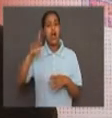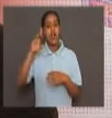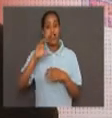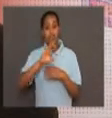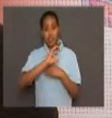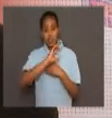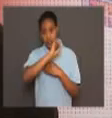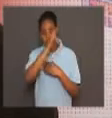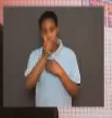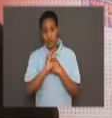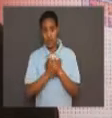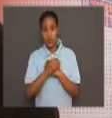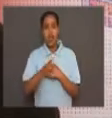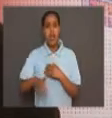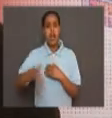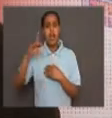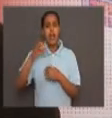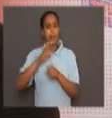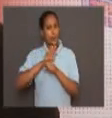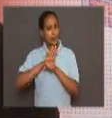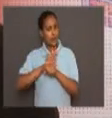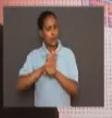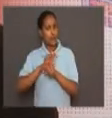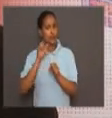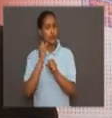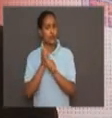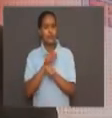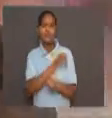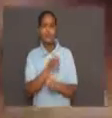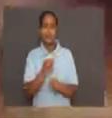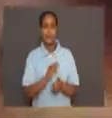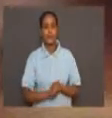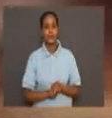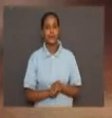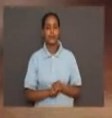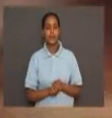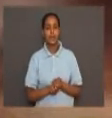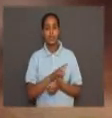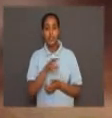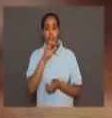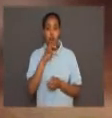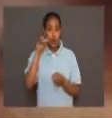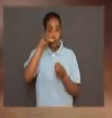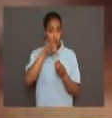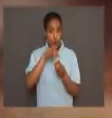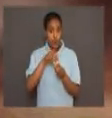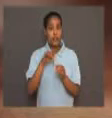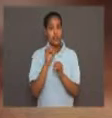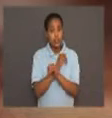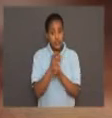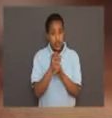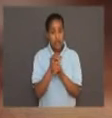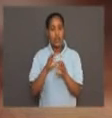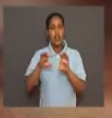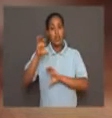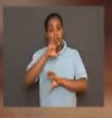temperature, and high pressure to do the same. There are also industrial